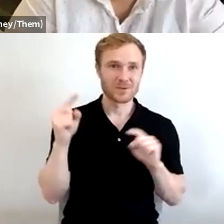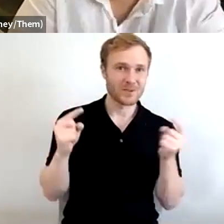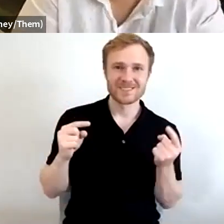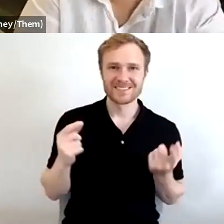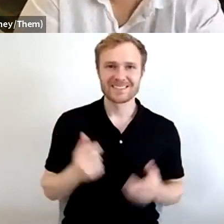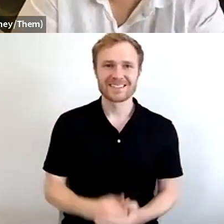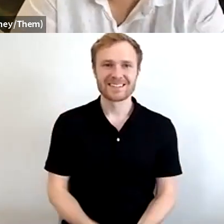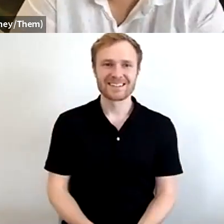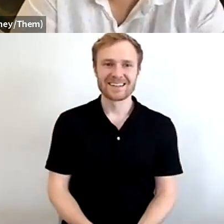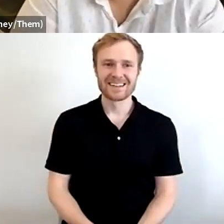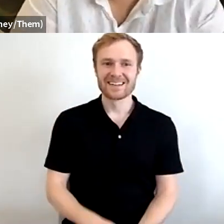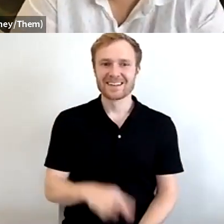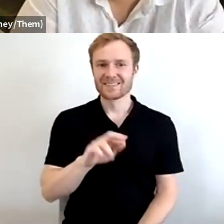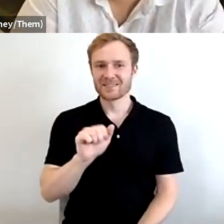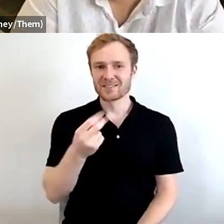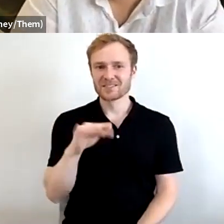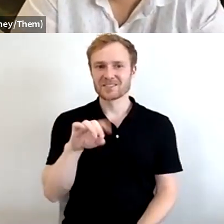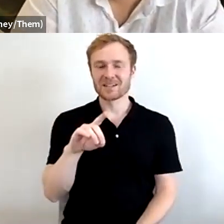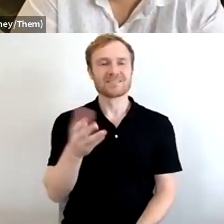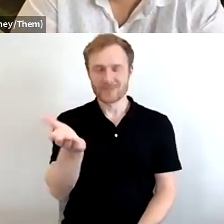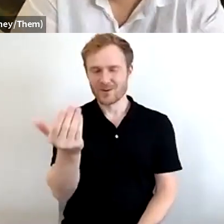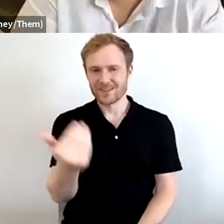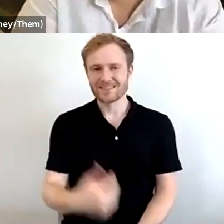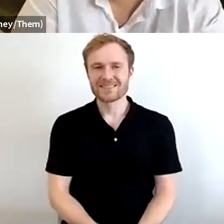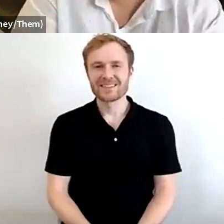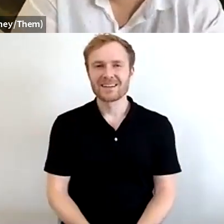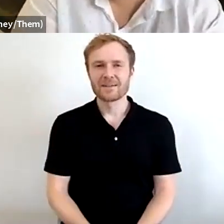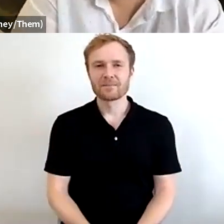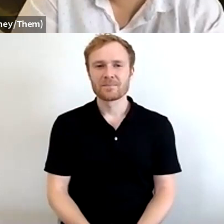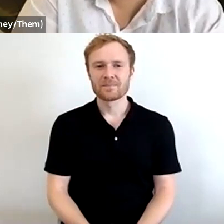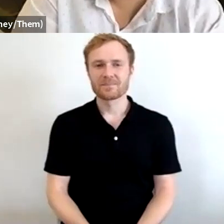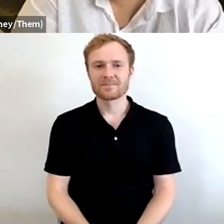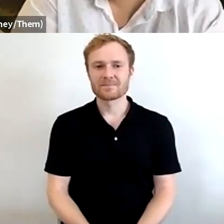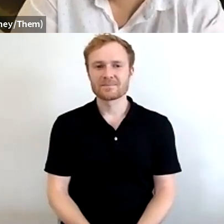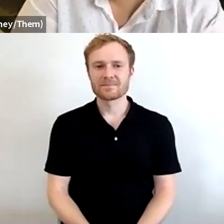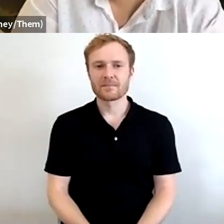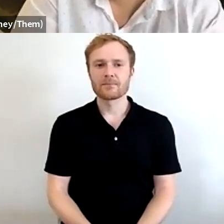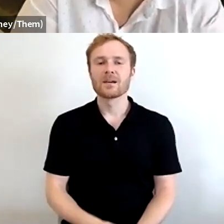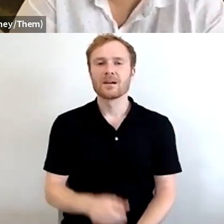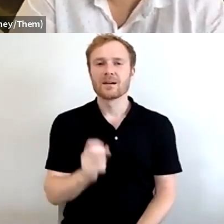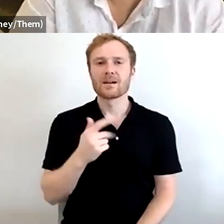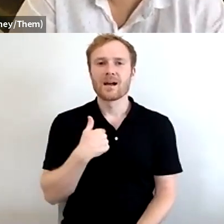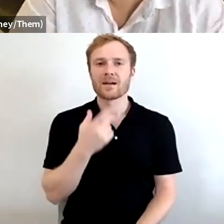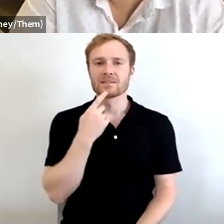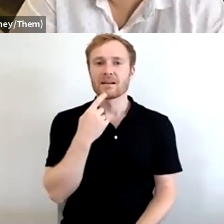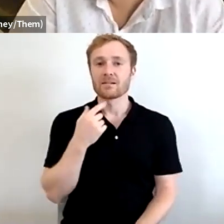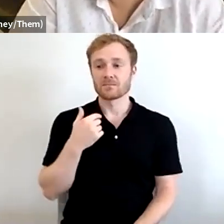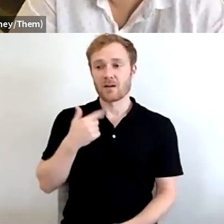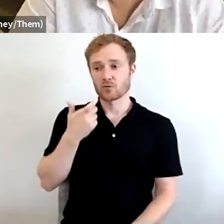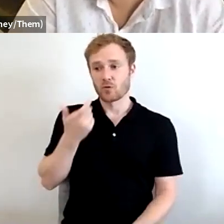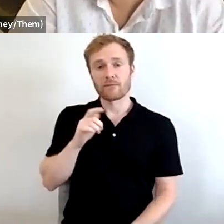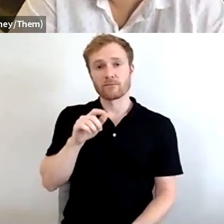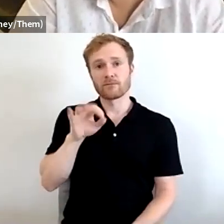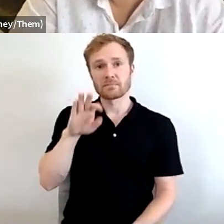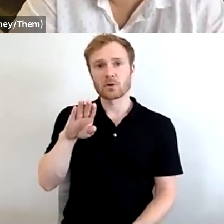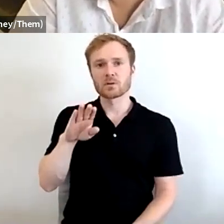What were you saying, sir? I was saying, I was on Facebook and I saw this. There was a link.